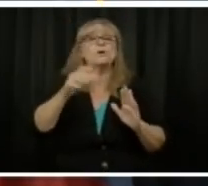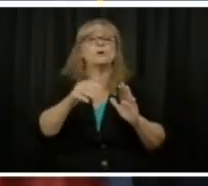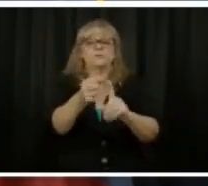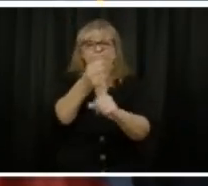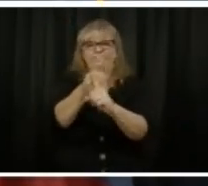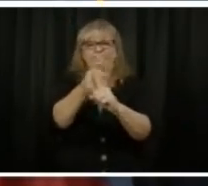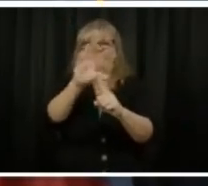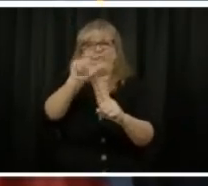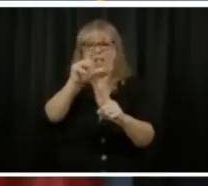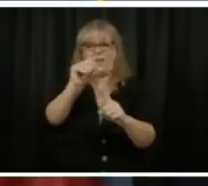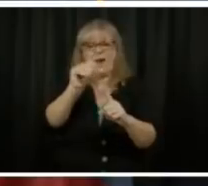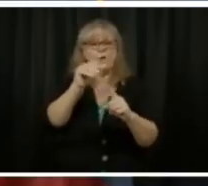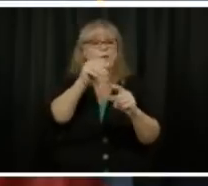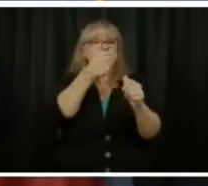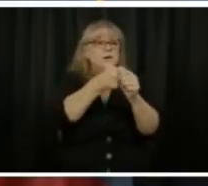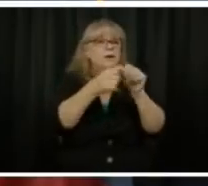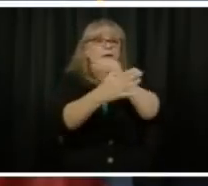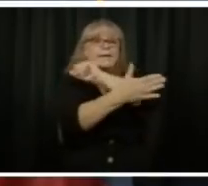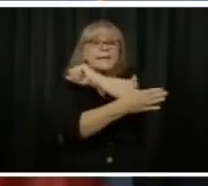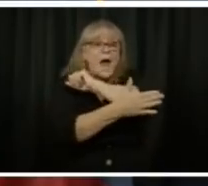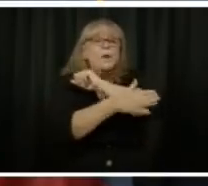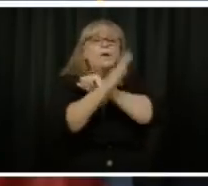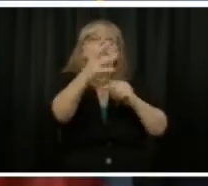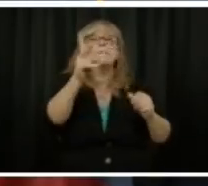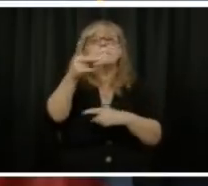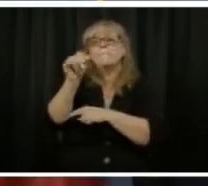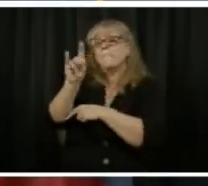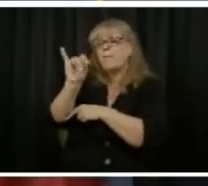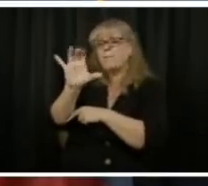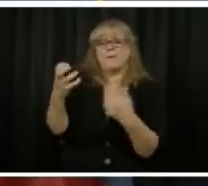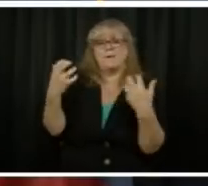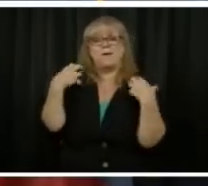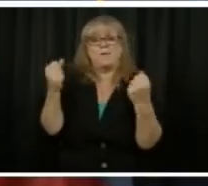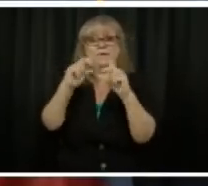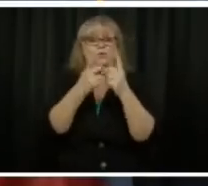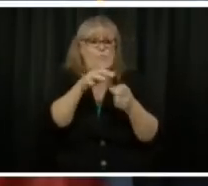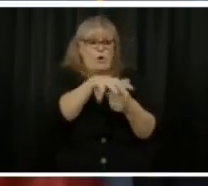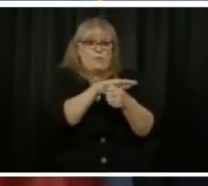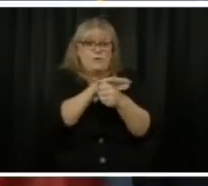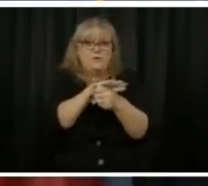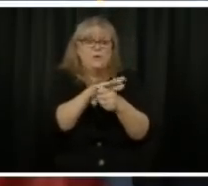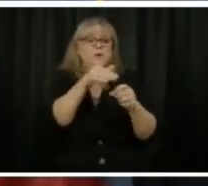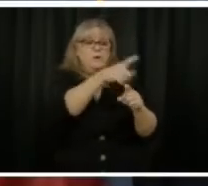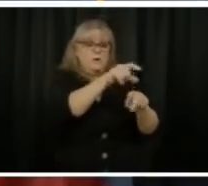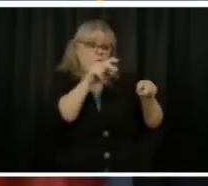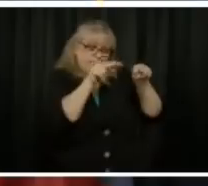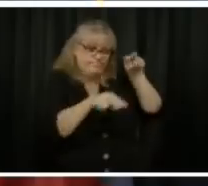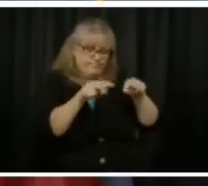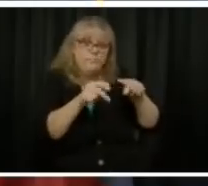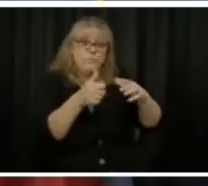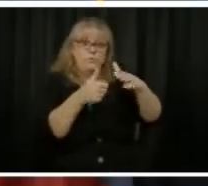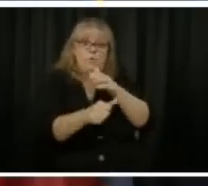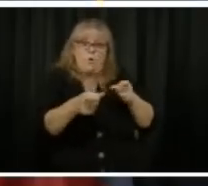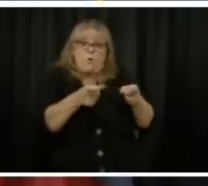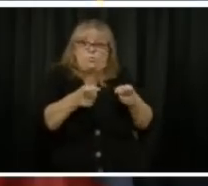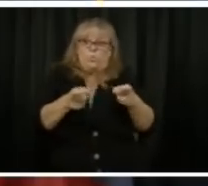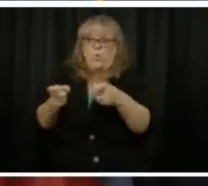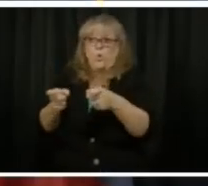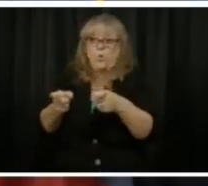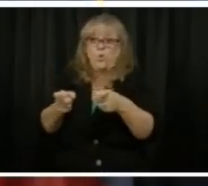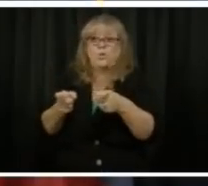front line, coordinated from our administration by Director Jill Ryan. She's going to talk about the partnership with our local health